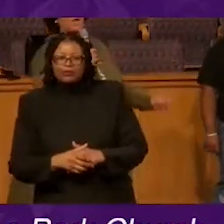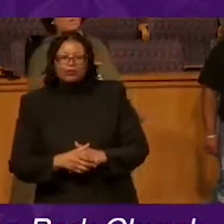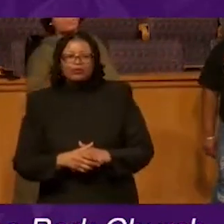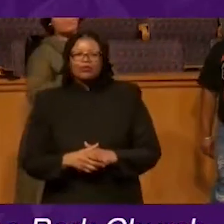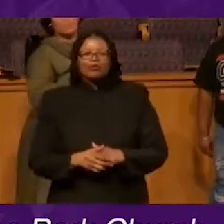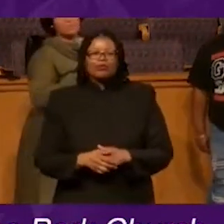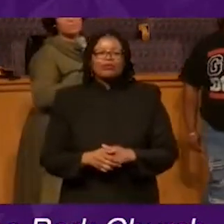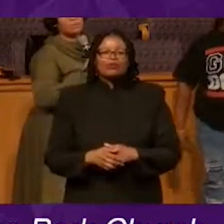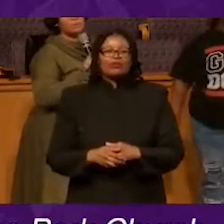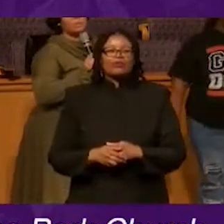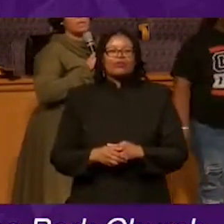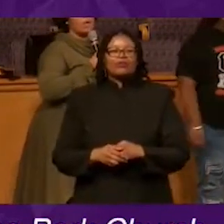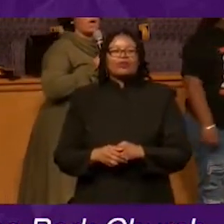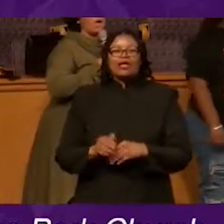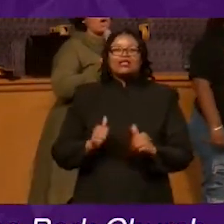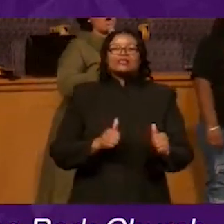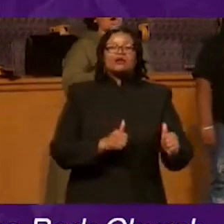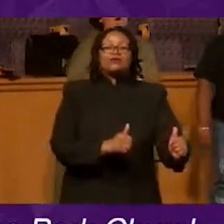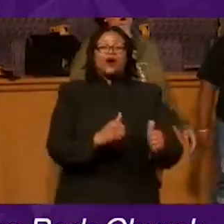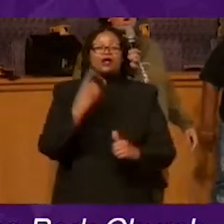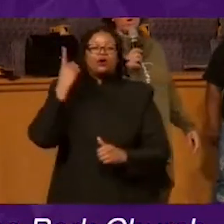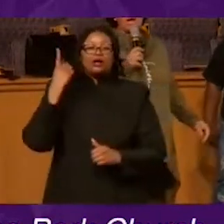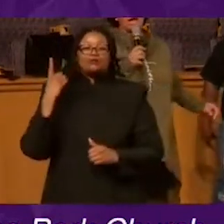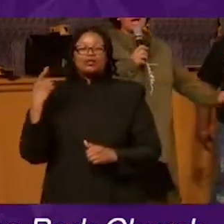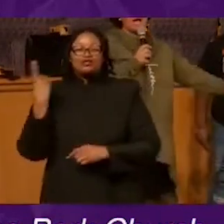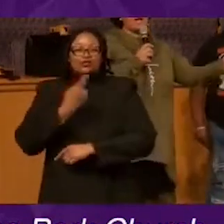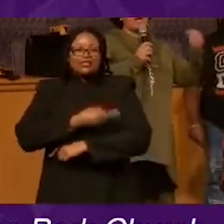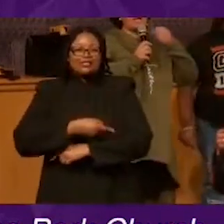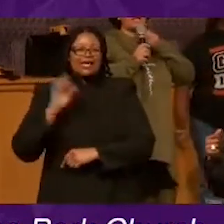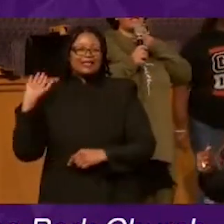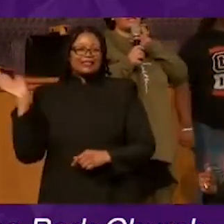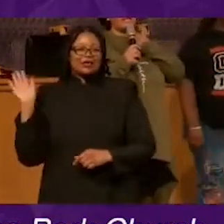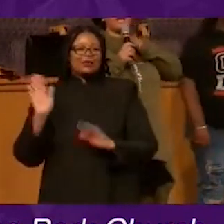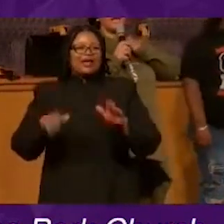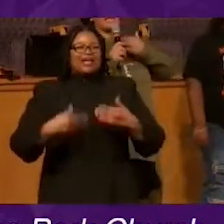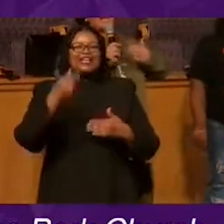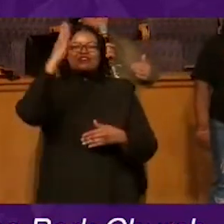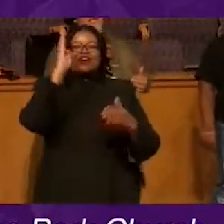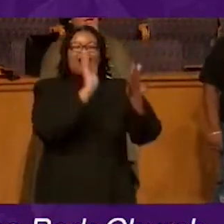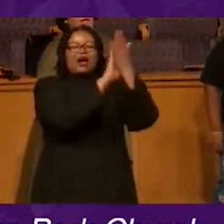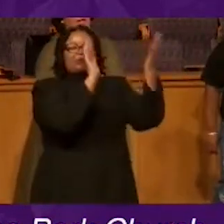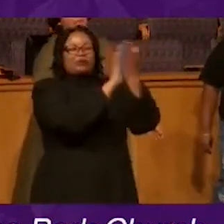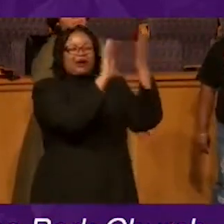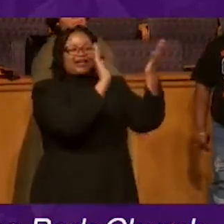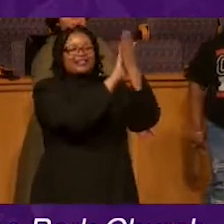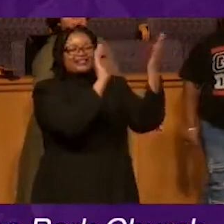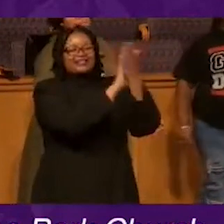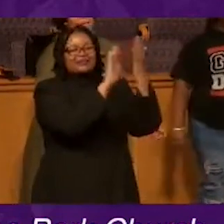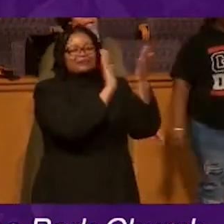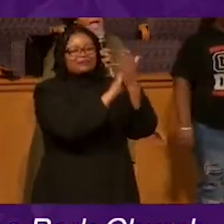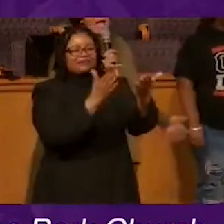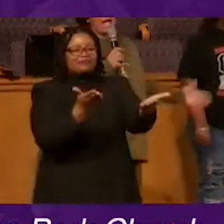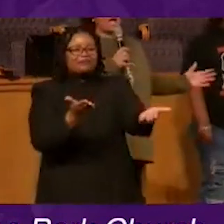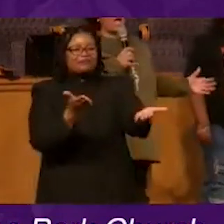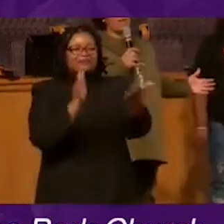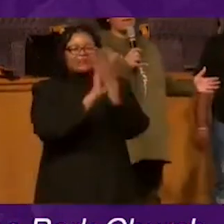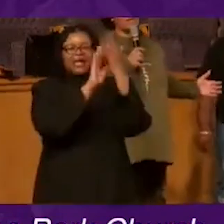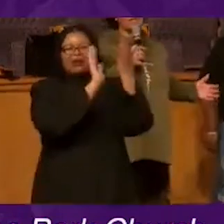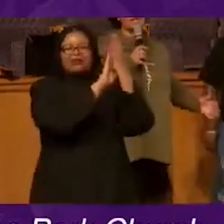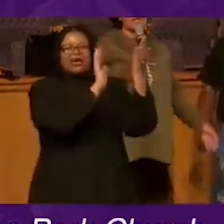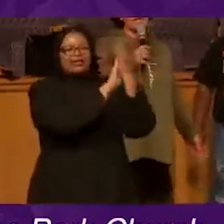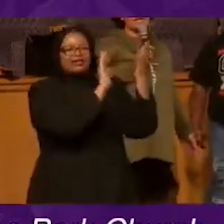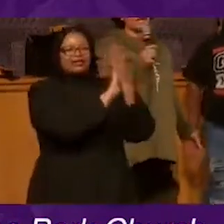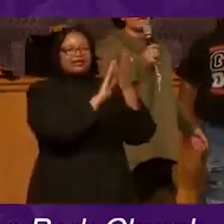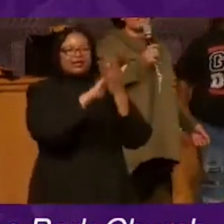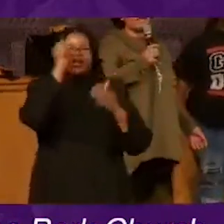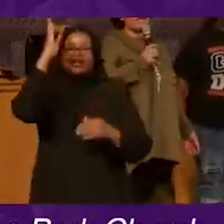for some follow-up to today's sermon. Amen. Give God praise. Let's give God praise. He's still speaking and he's